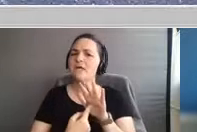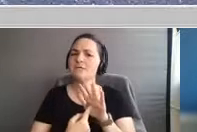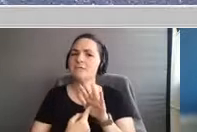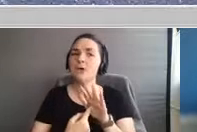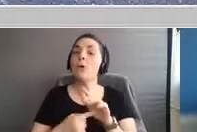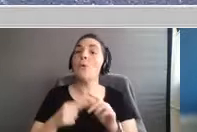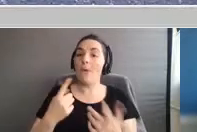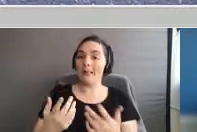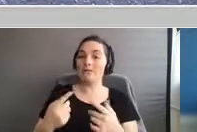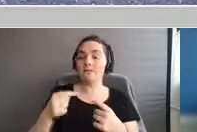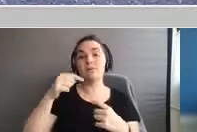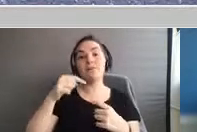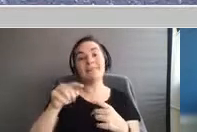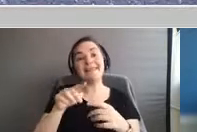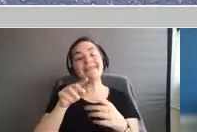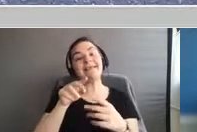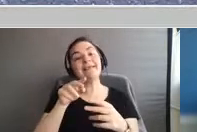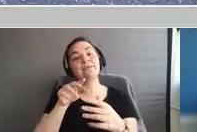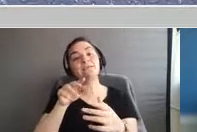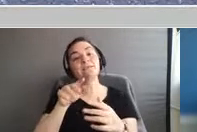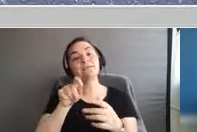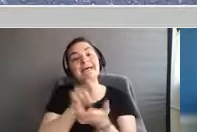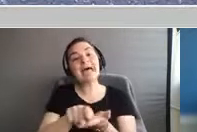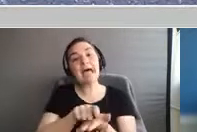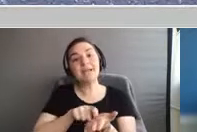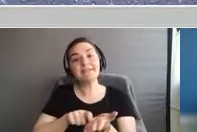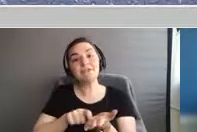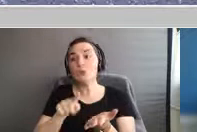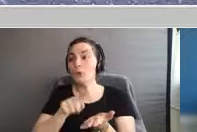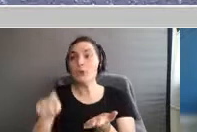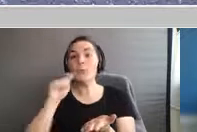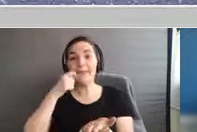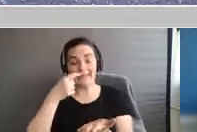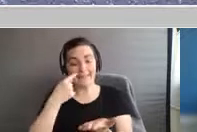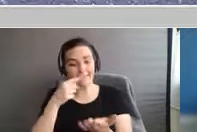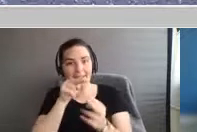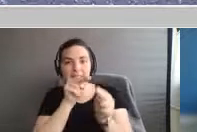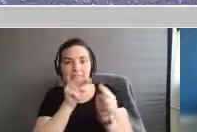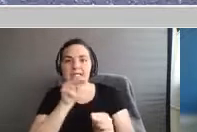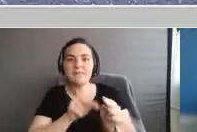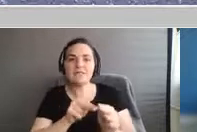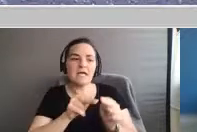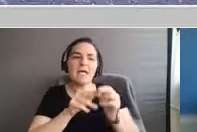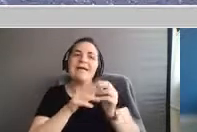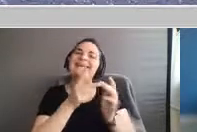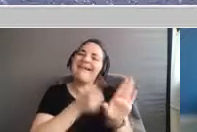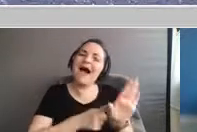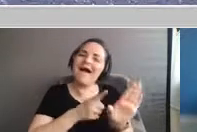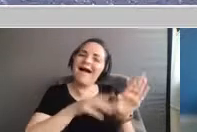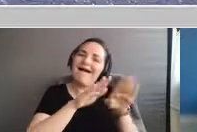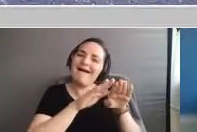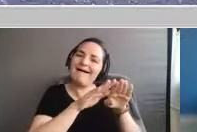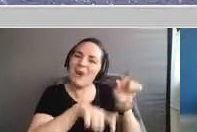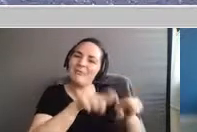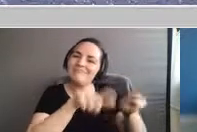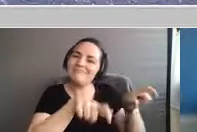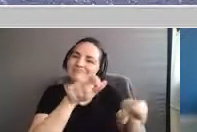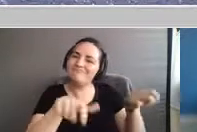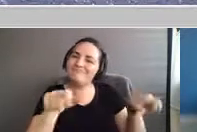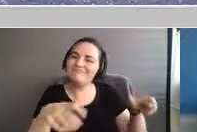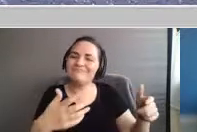look at for the assignment. So when you're looking at the assignment, you're going to be looking at the assessment of younger learners. So you're going to be looking at the assessment